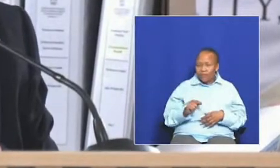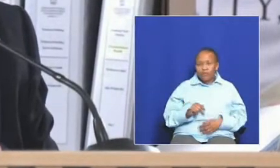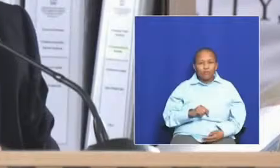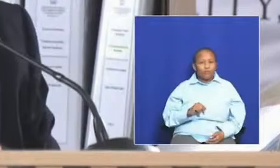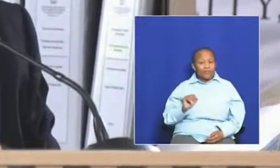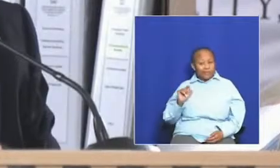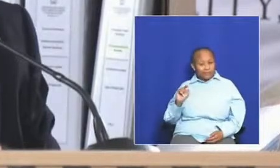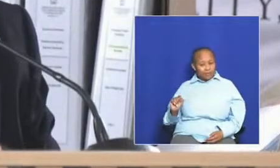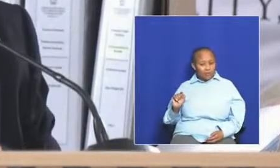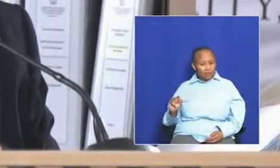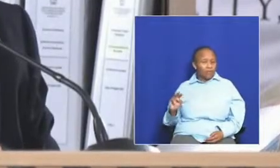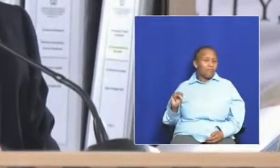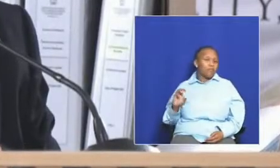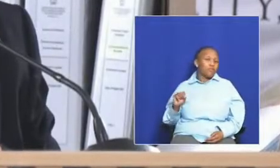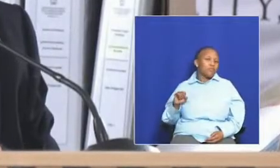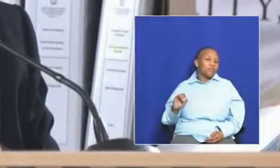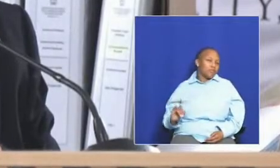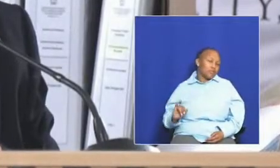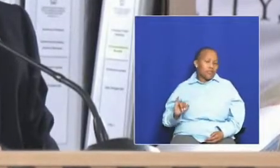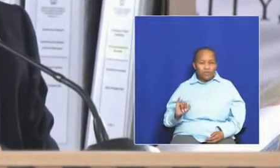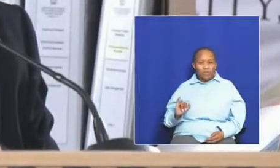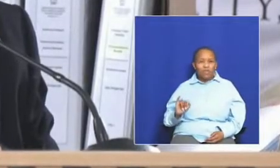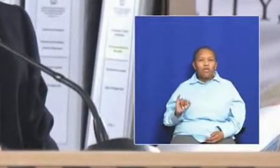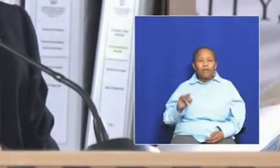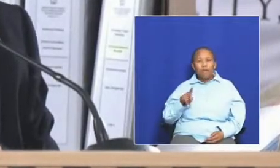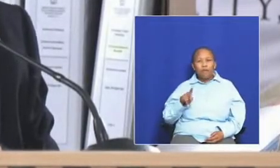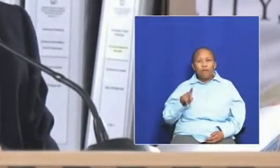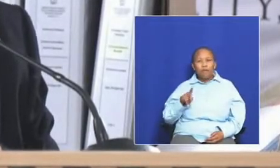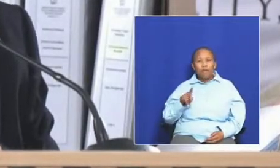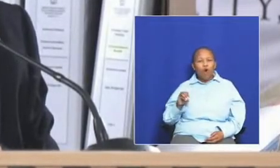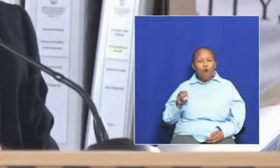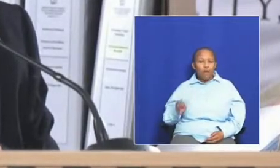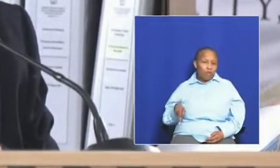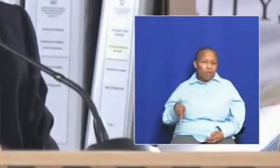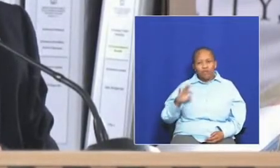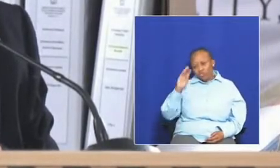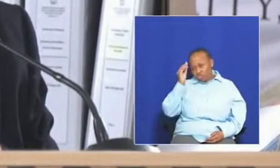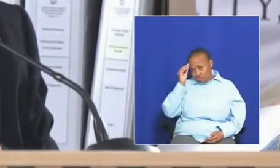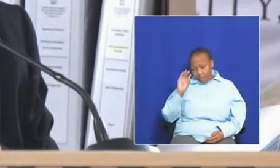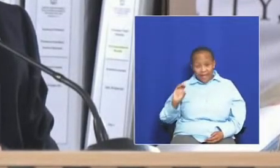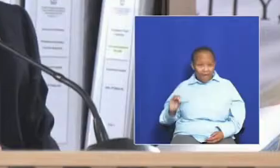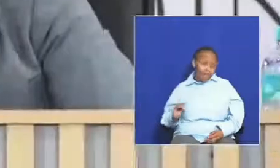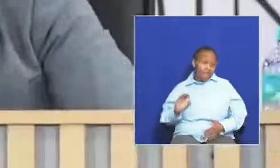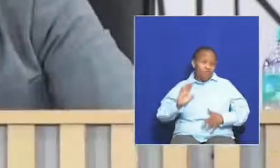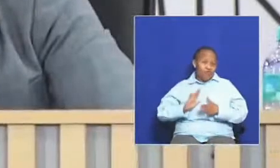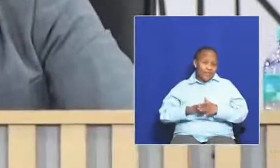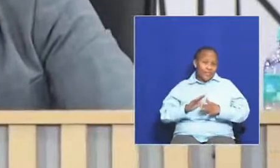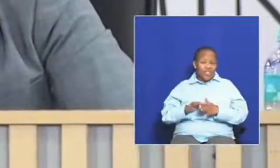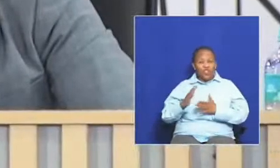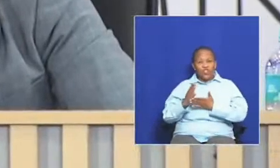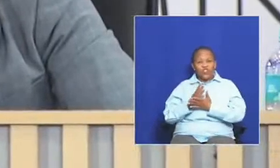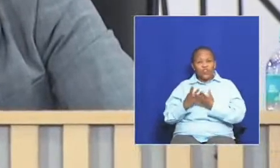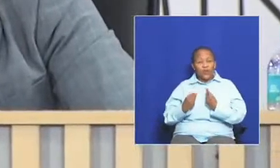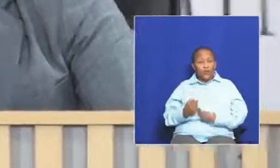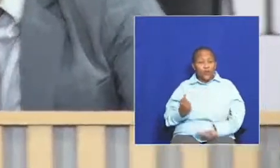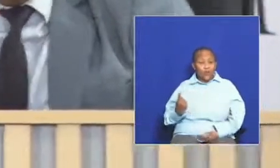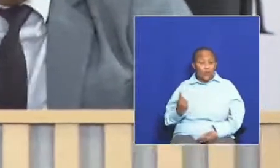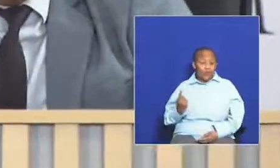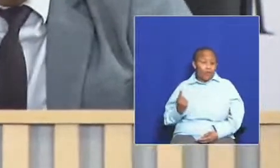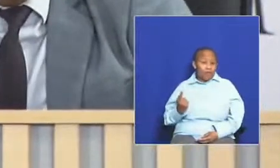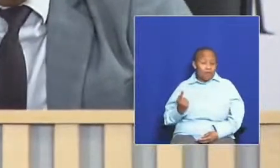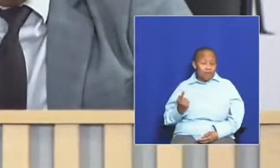payment, and that's why you shared them with him. Is that a fair understanding, or am I misunderstanding